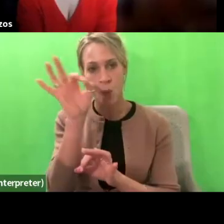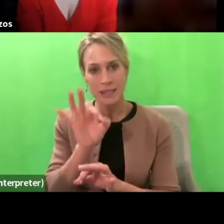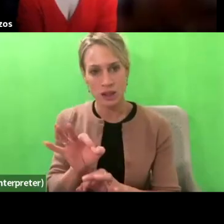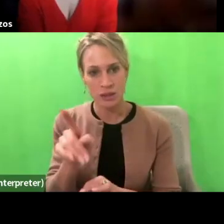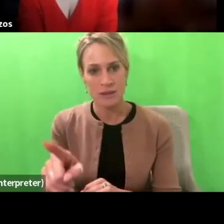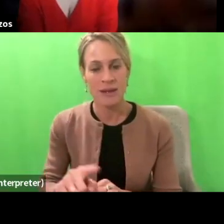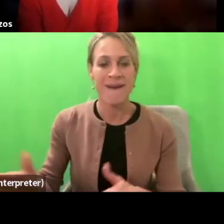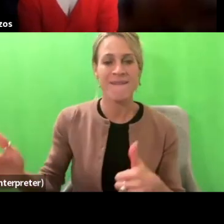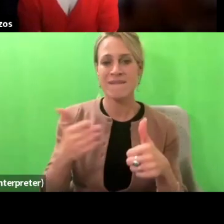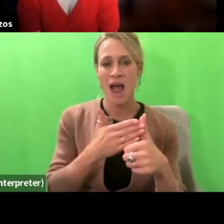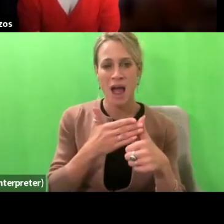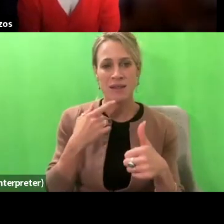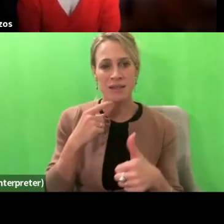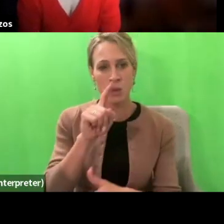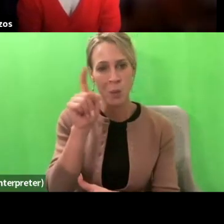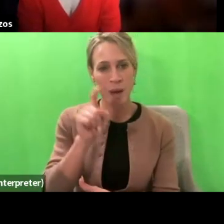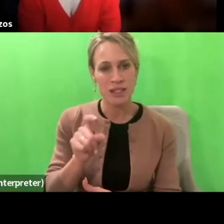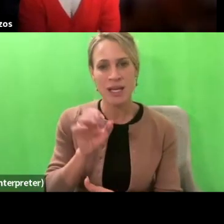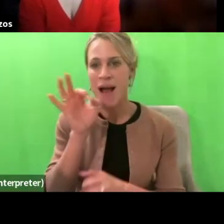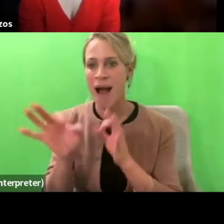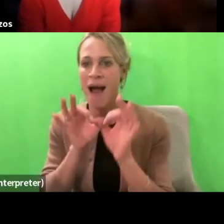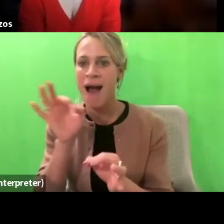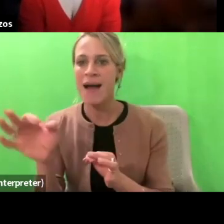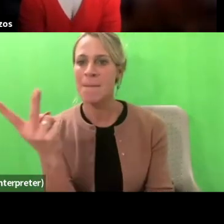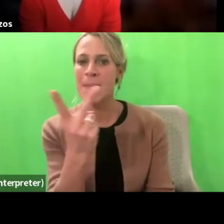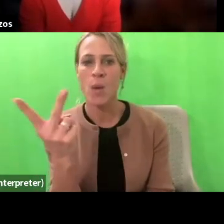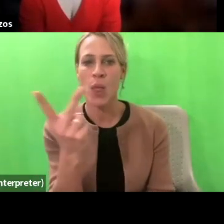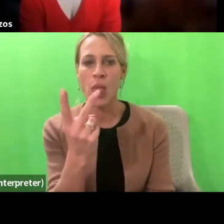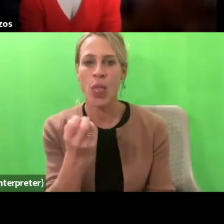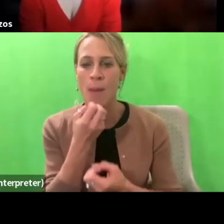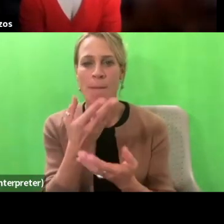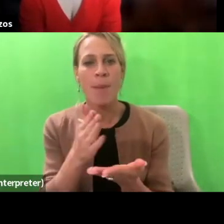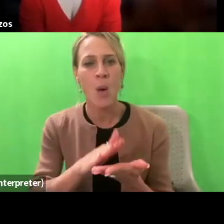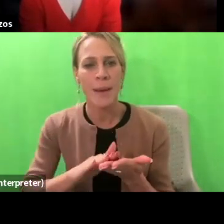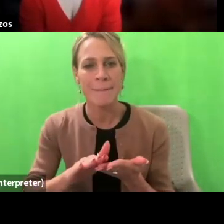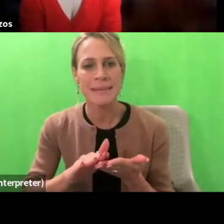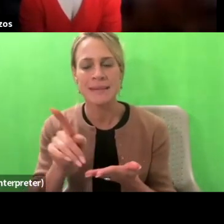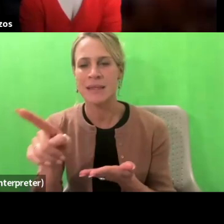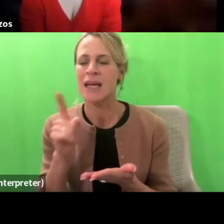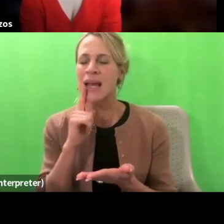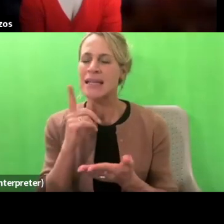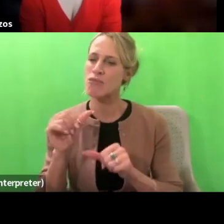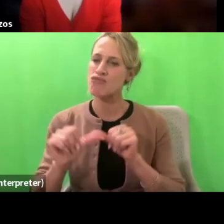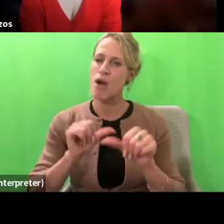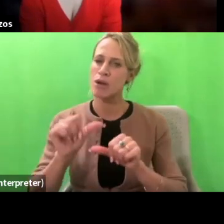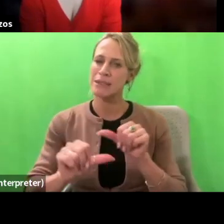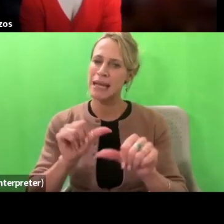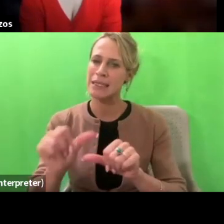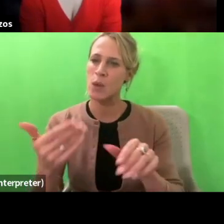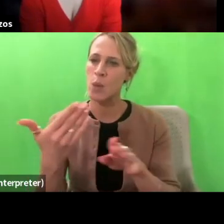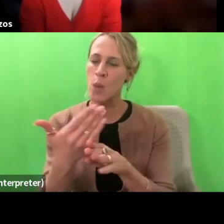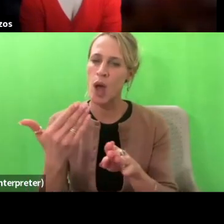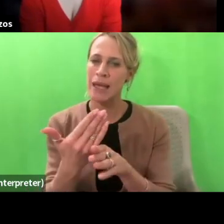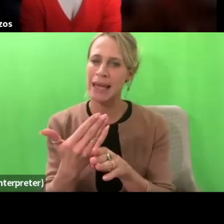first question I wanted to ask to both pairs is about the process of working together. because this is